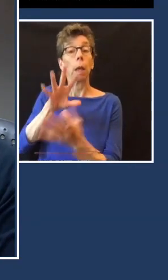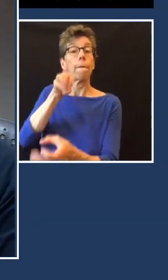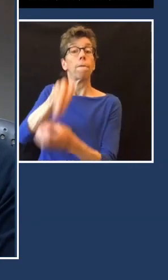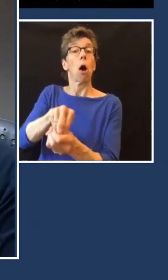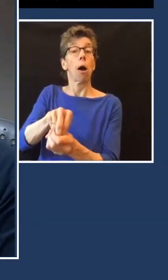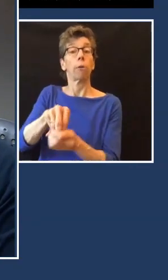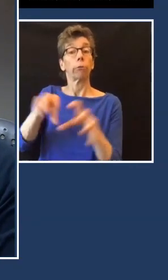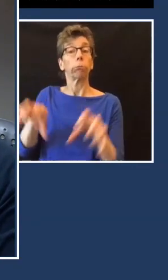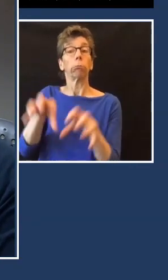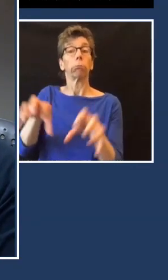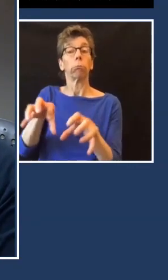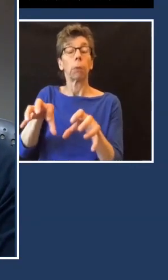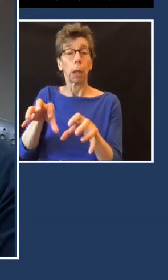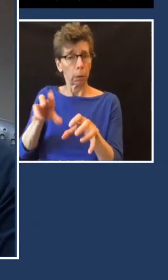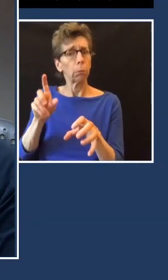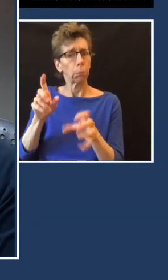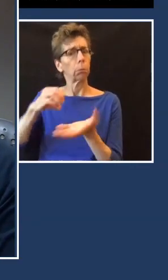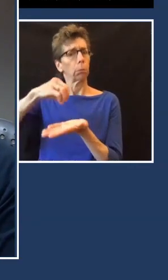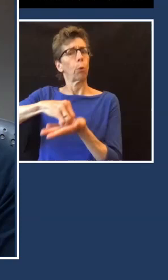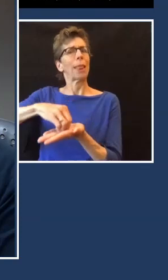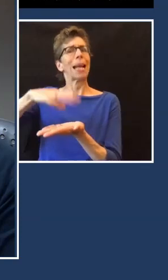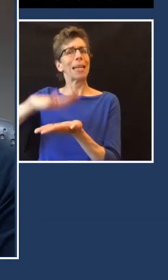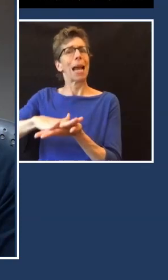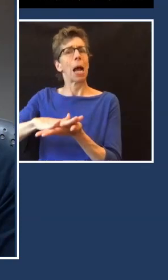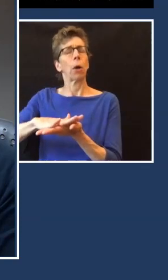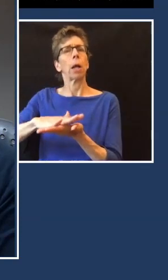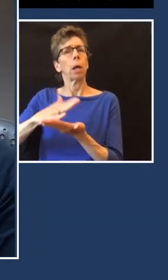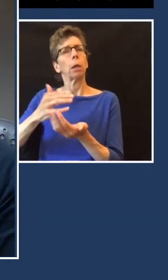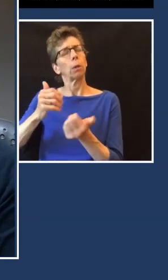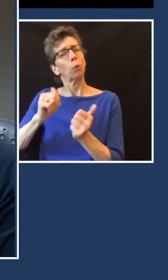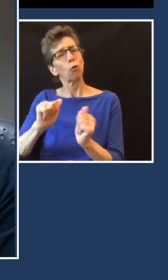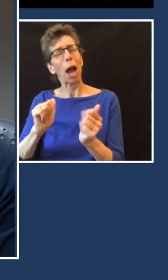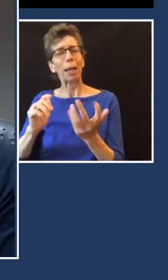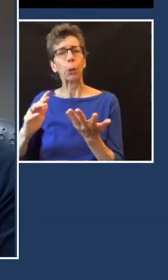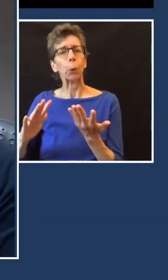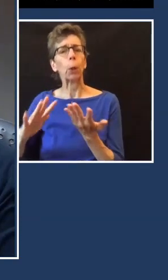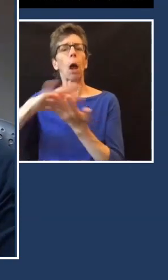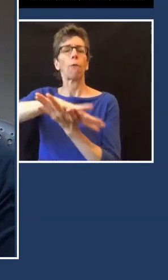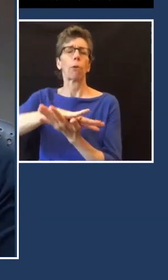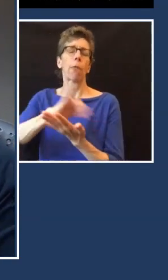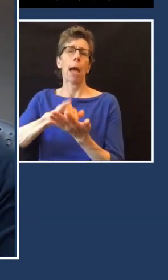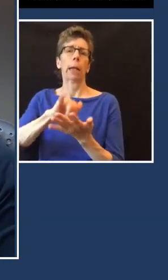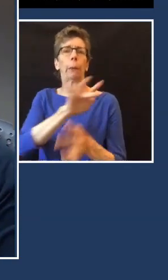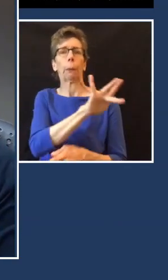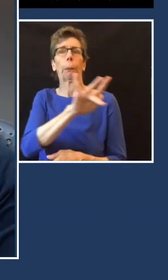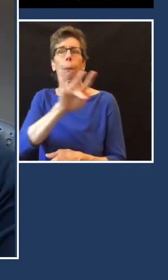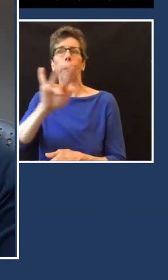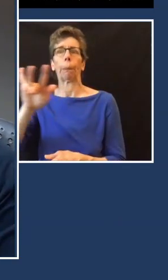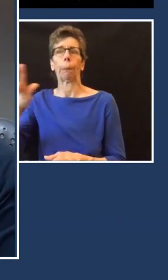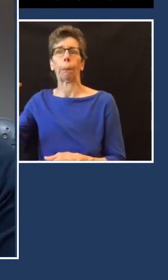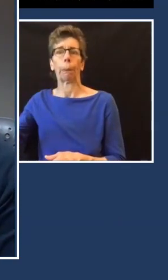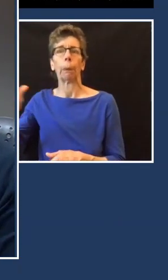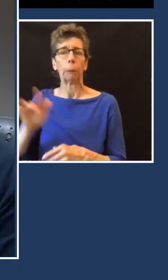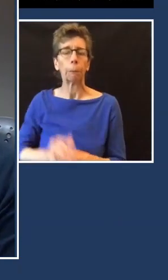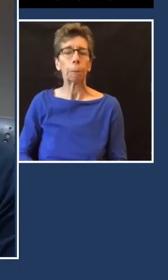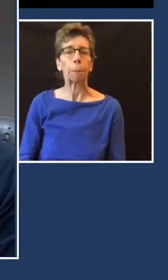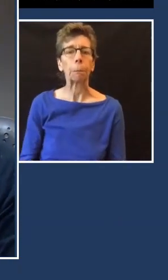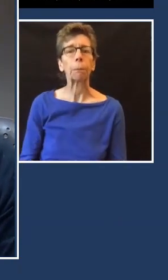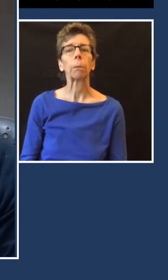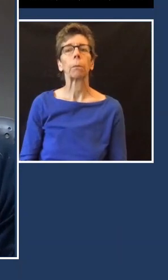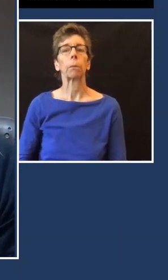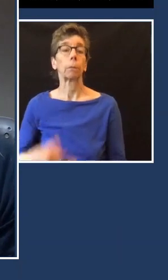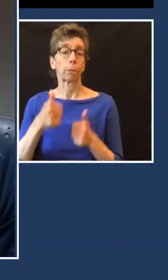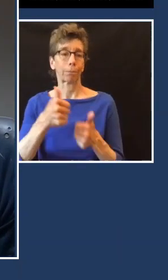definitely do not leave them out and try to, again, fill those gaps as much as possible. Okay, great. Thanks,